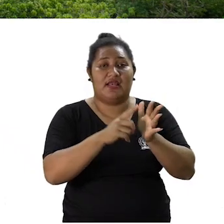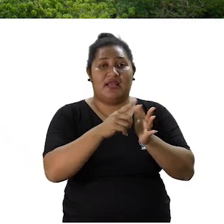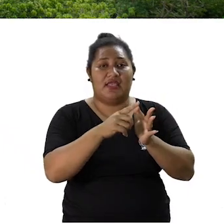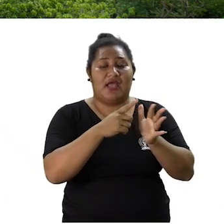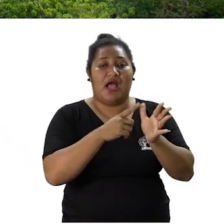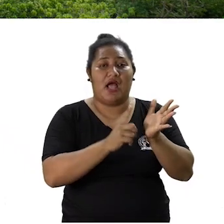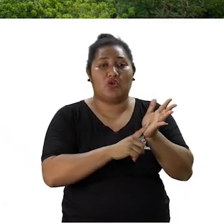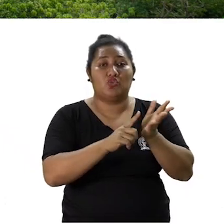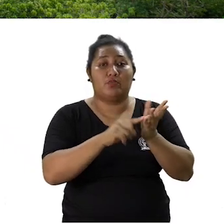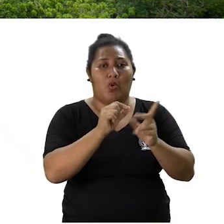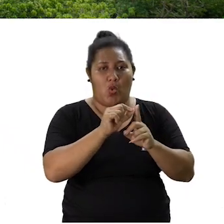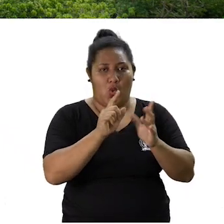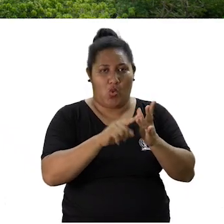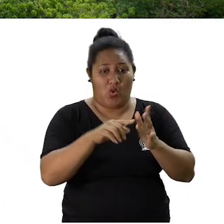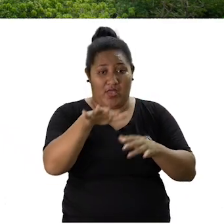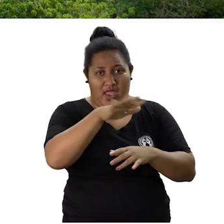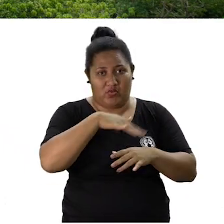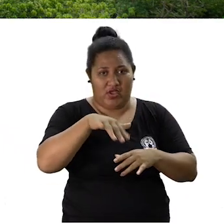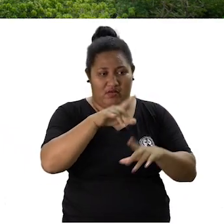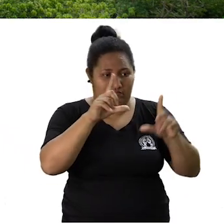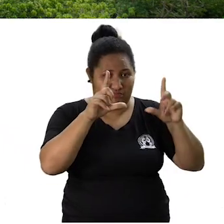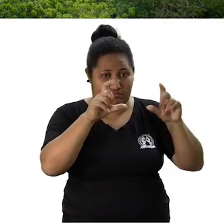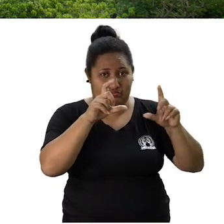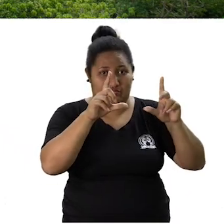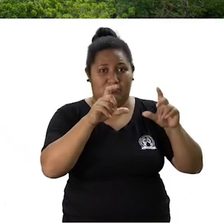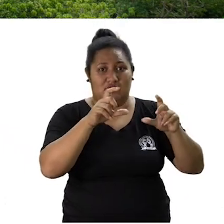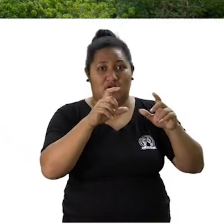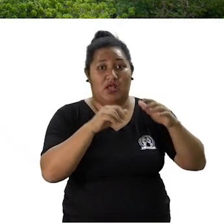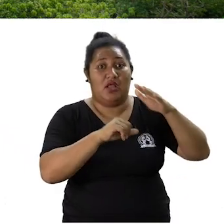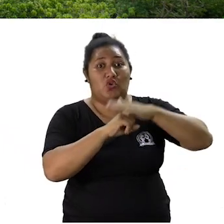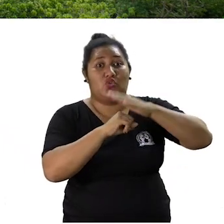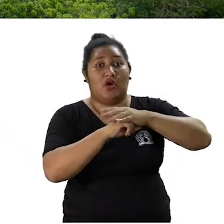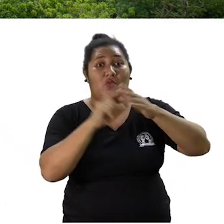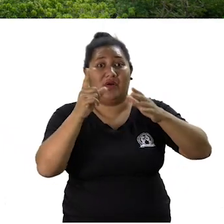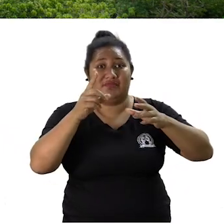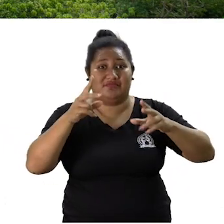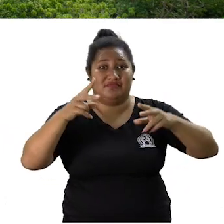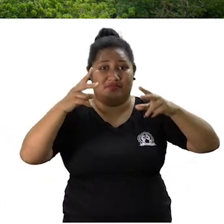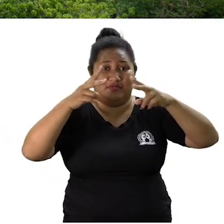Olata lea o pu e mai lungo le canopy